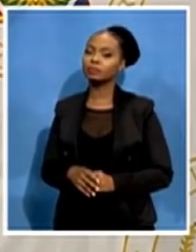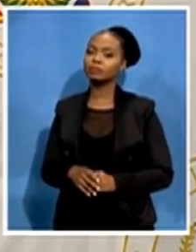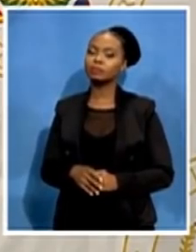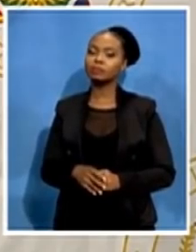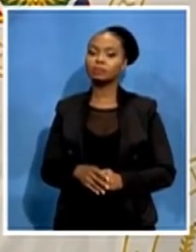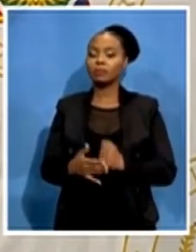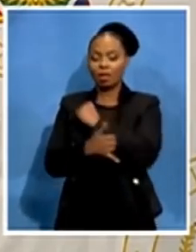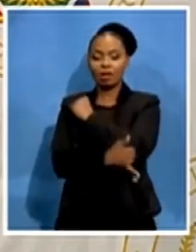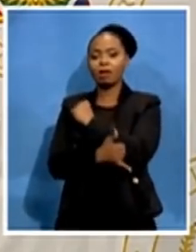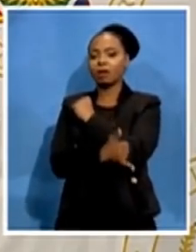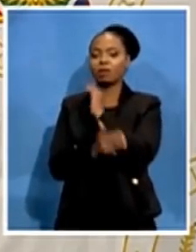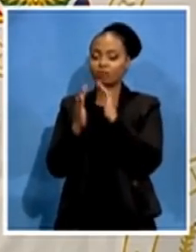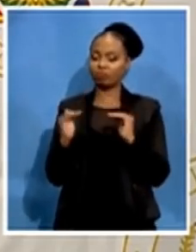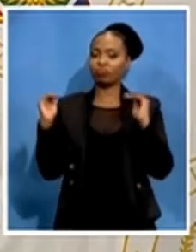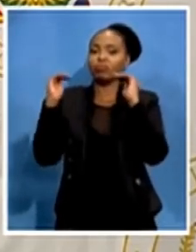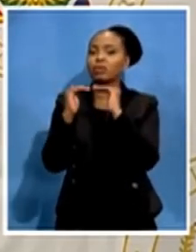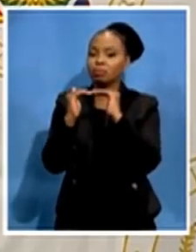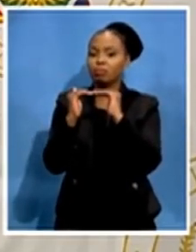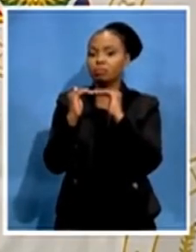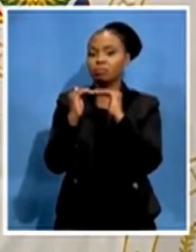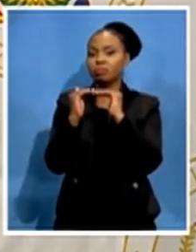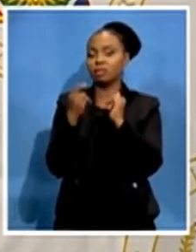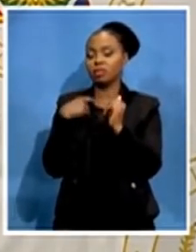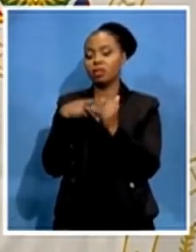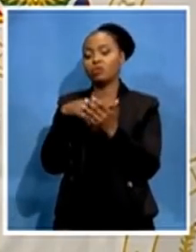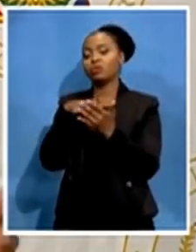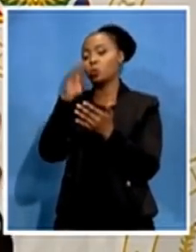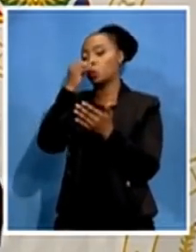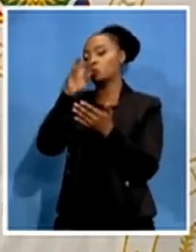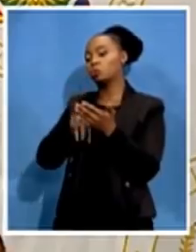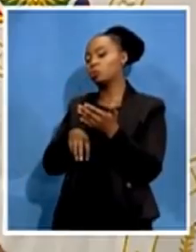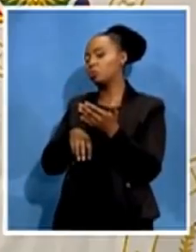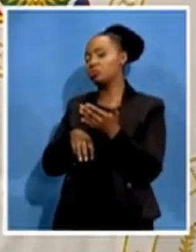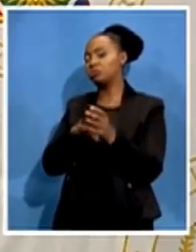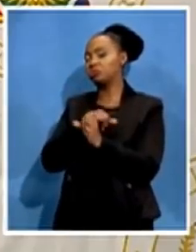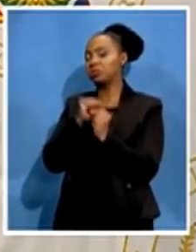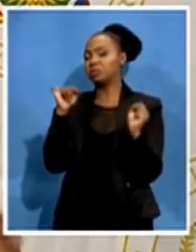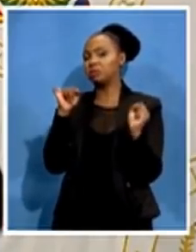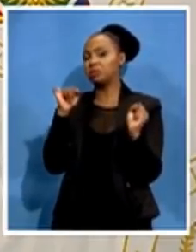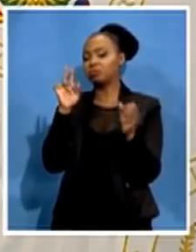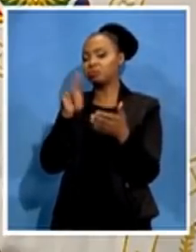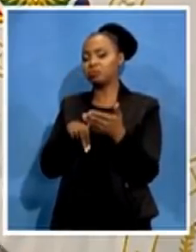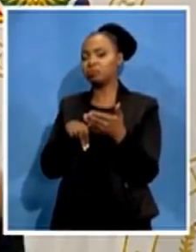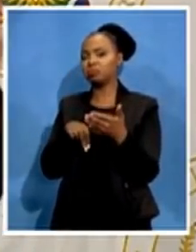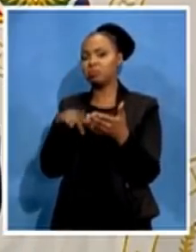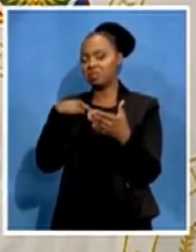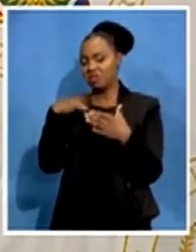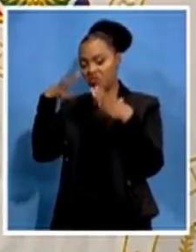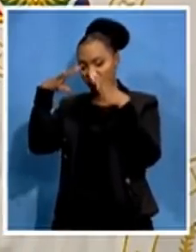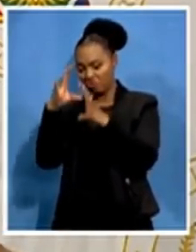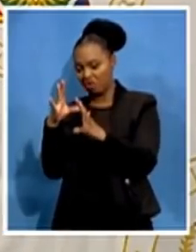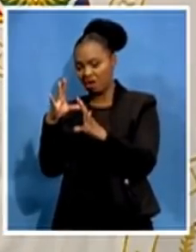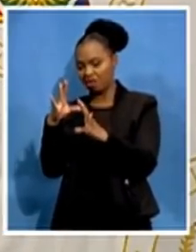statement because, as I said, I don't pay much attention to media reports. I think it's proper. Any South African who